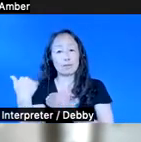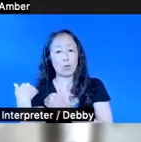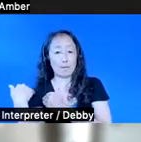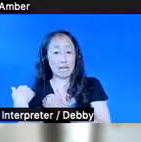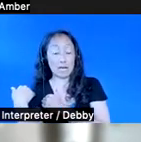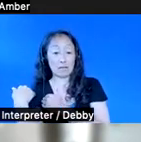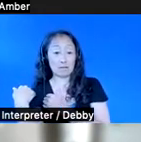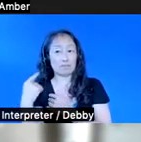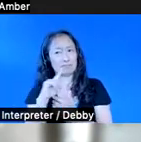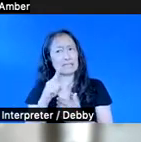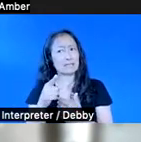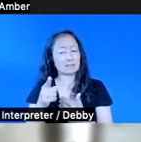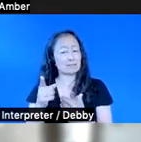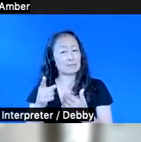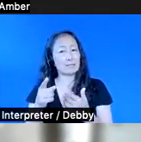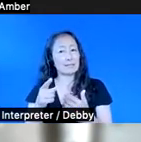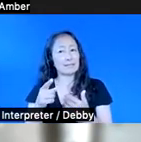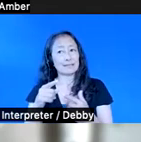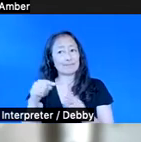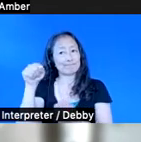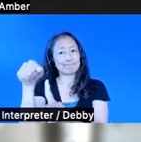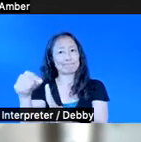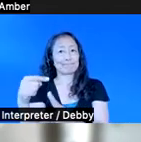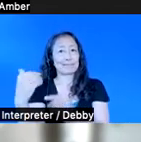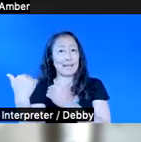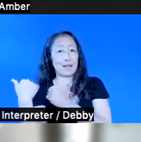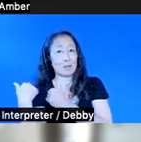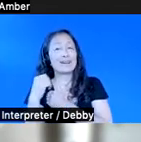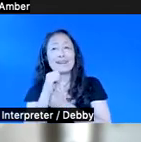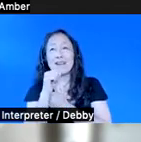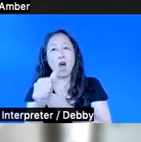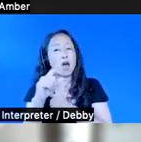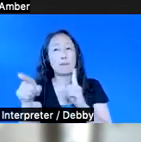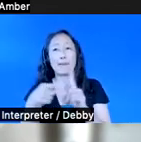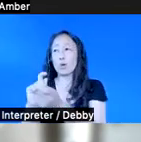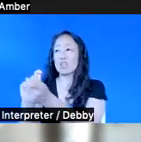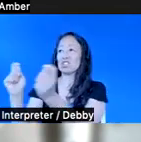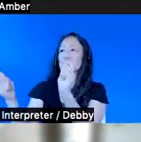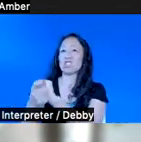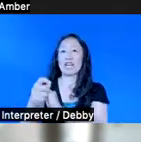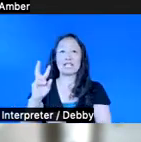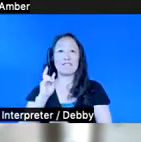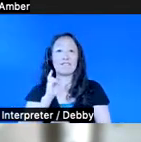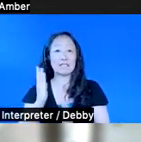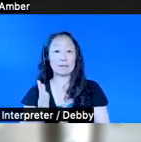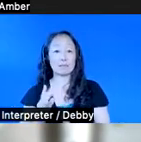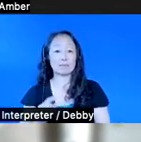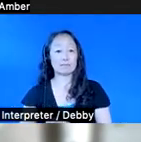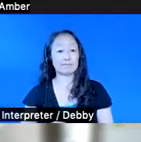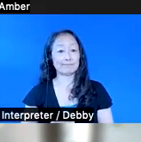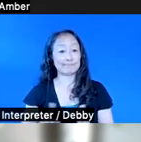that accountability. It's not about what the victim needs to do to change. It's about the acts of the perpetrator.